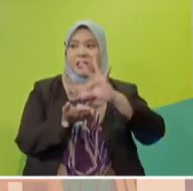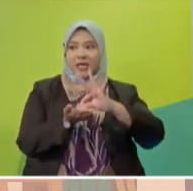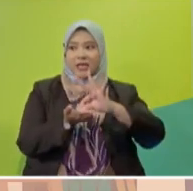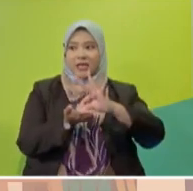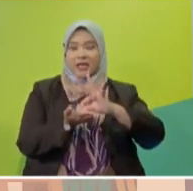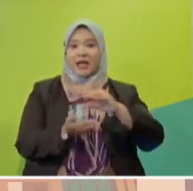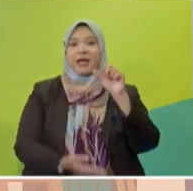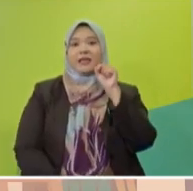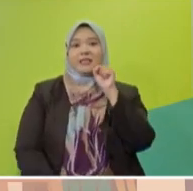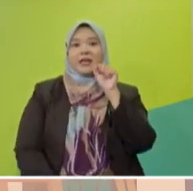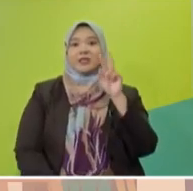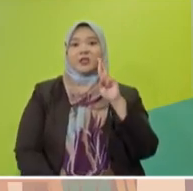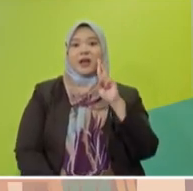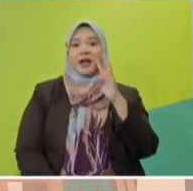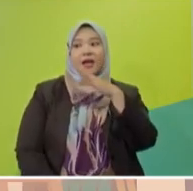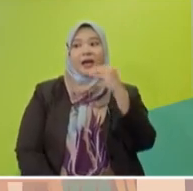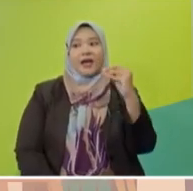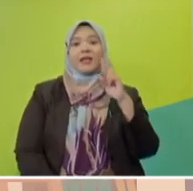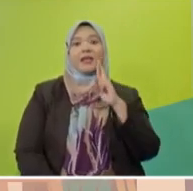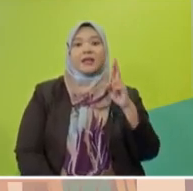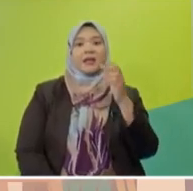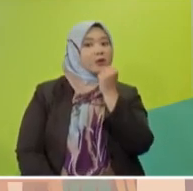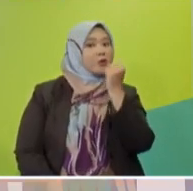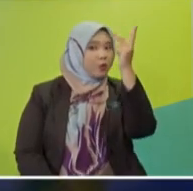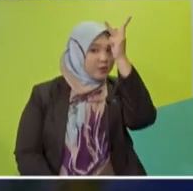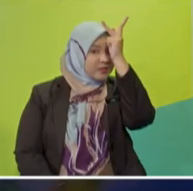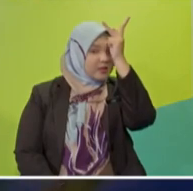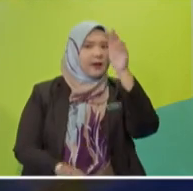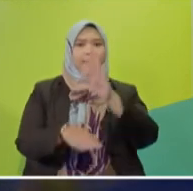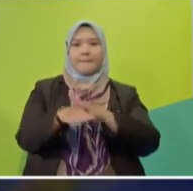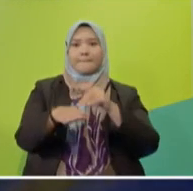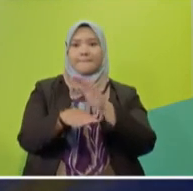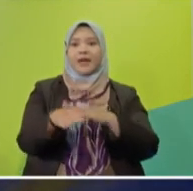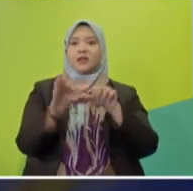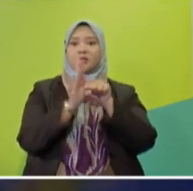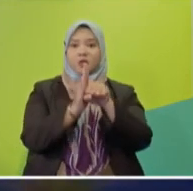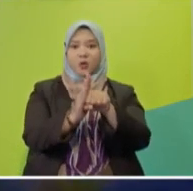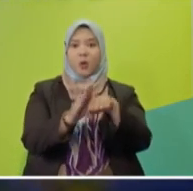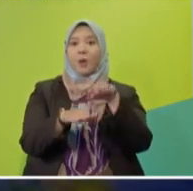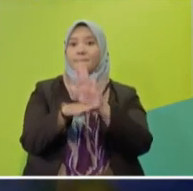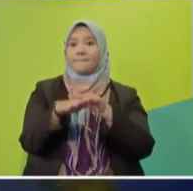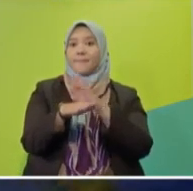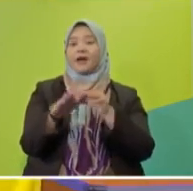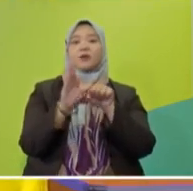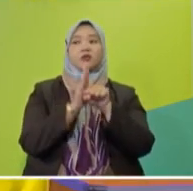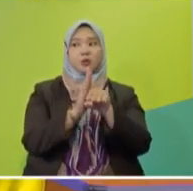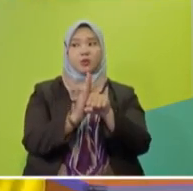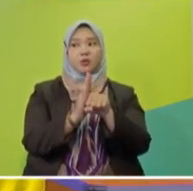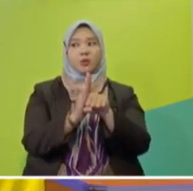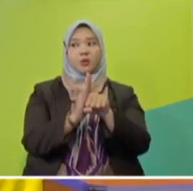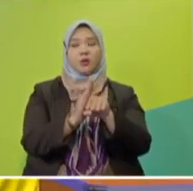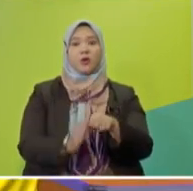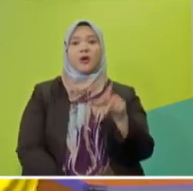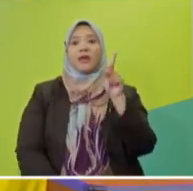Pet show, look at all the pets. Okay, now I will be reciting the jazz